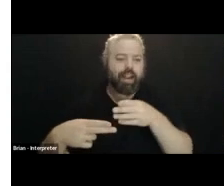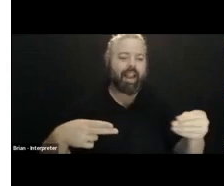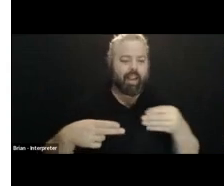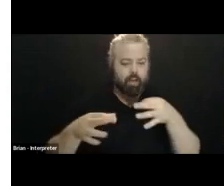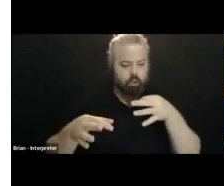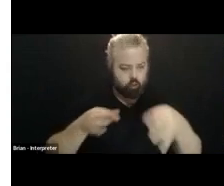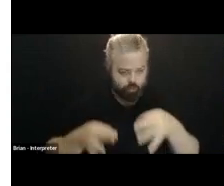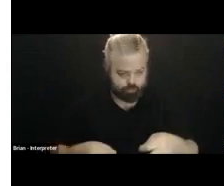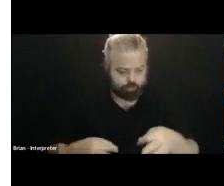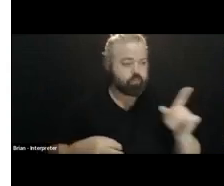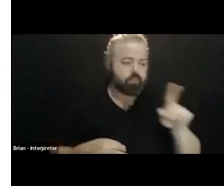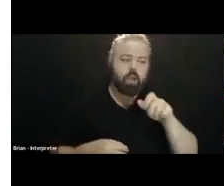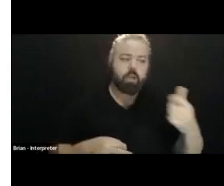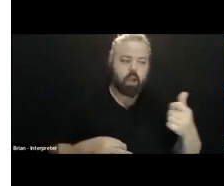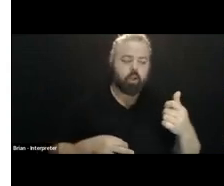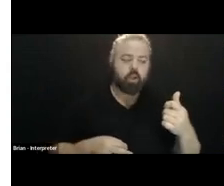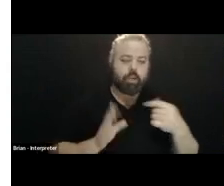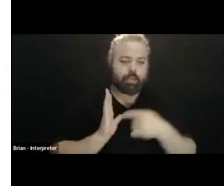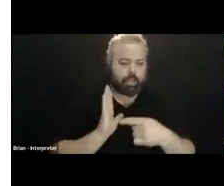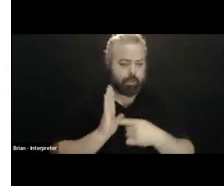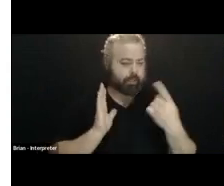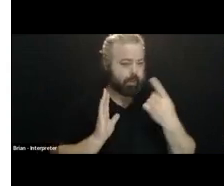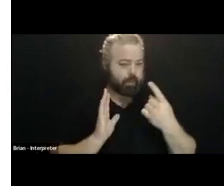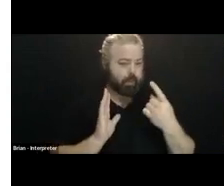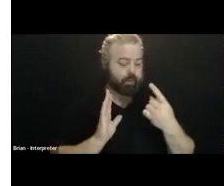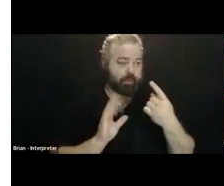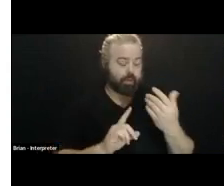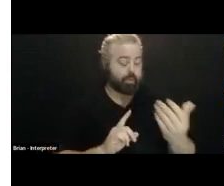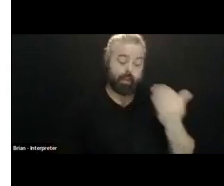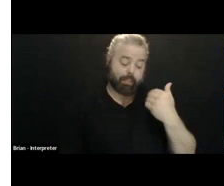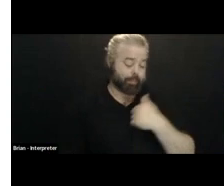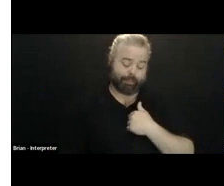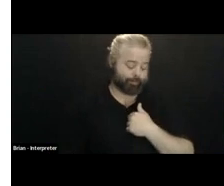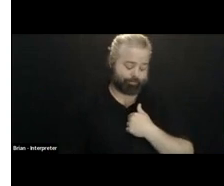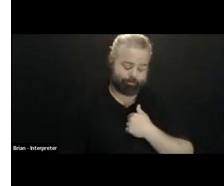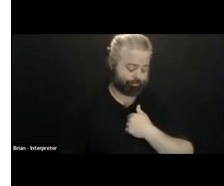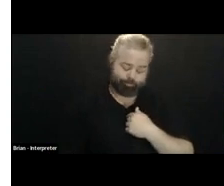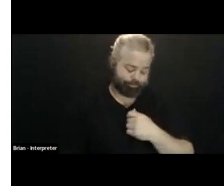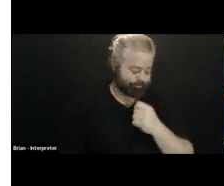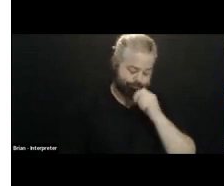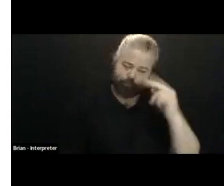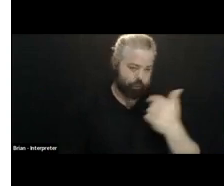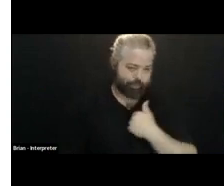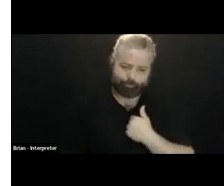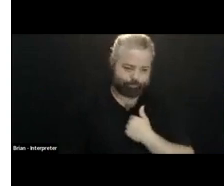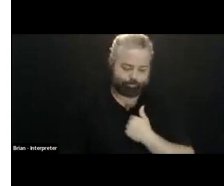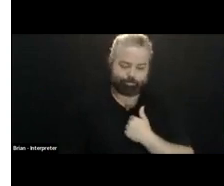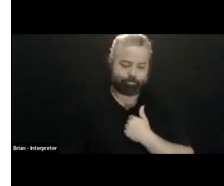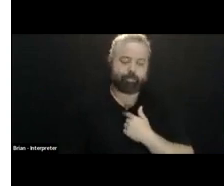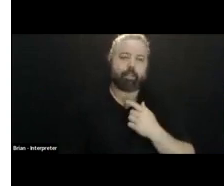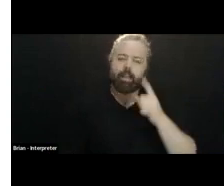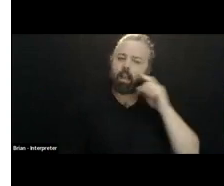example of something that past Erin did not do well. I thought, and I think someone mentioned this earlier